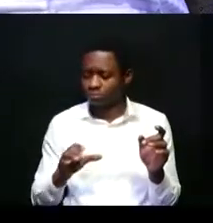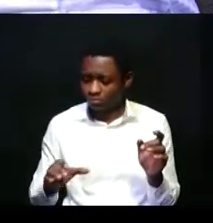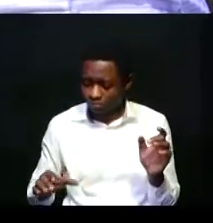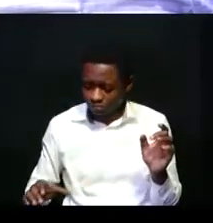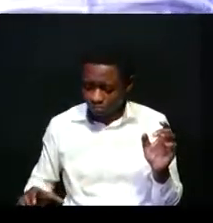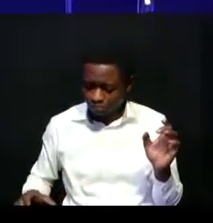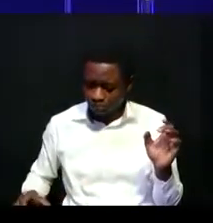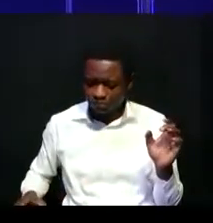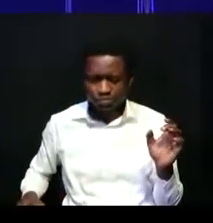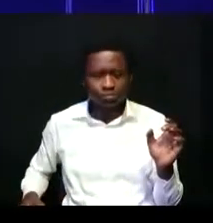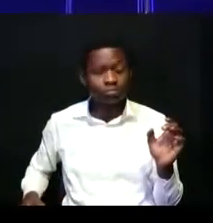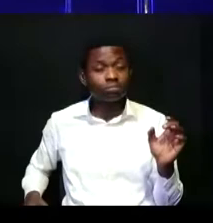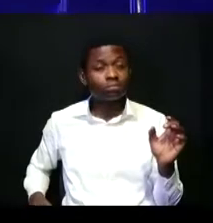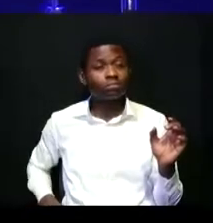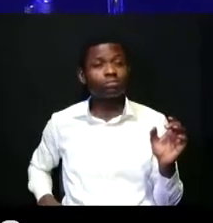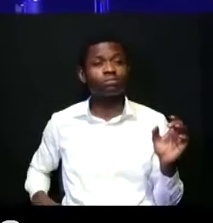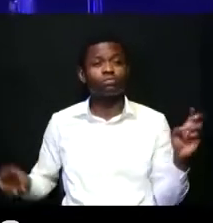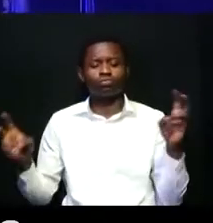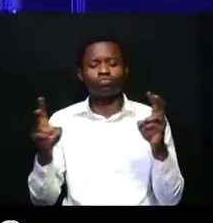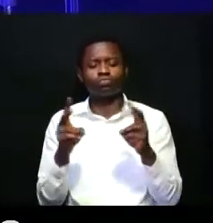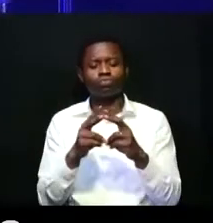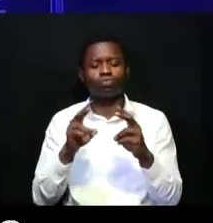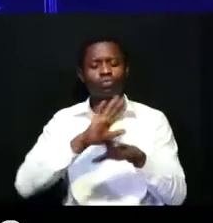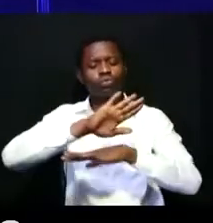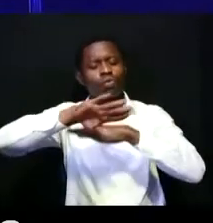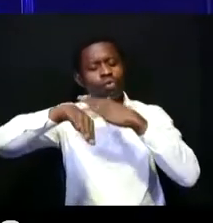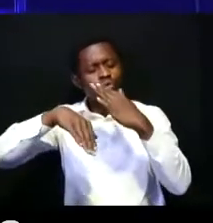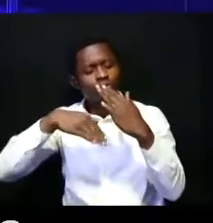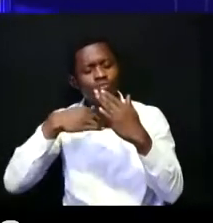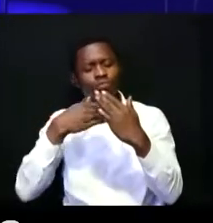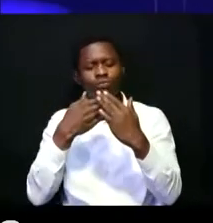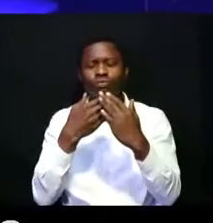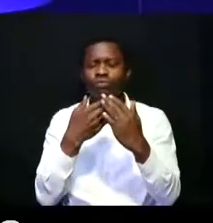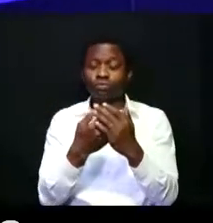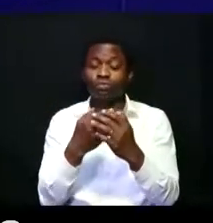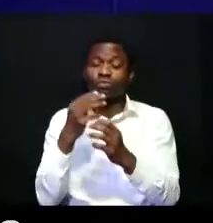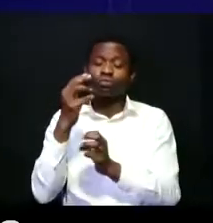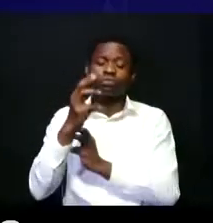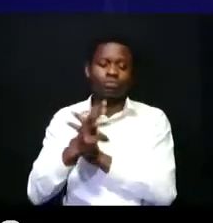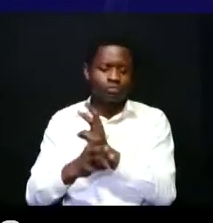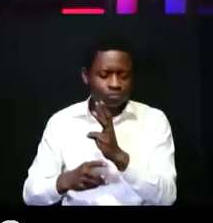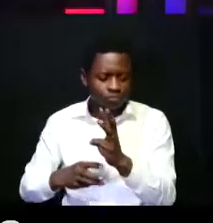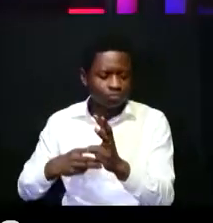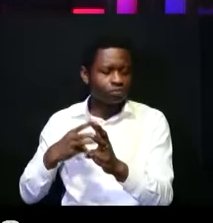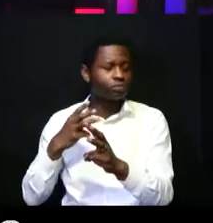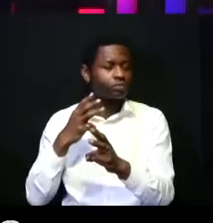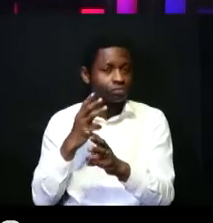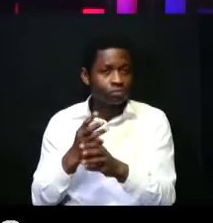Christo etiria si amenina etiria si